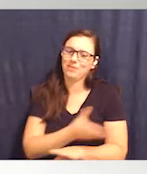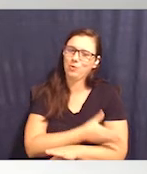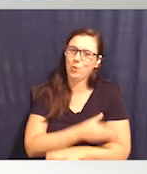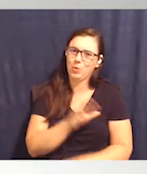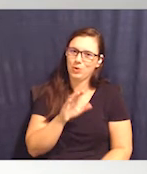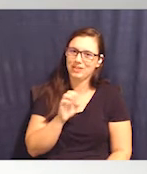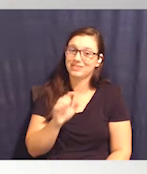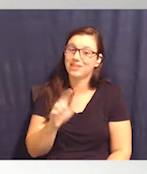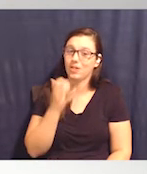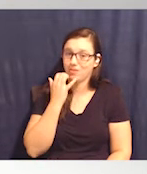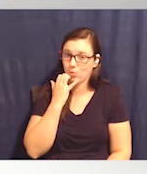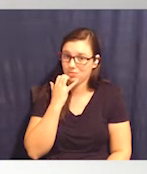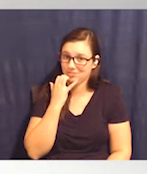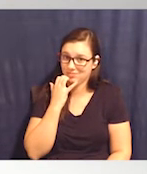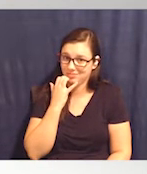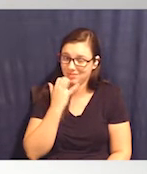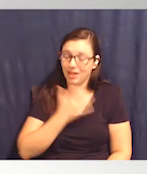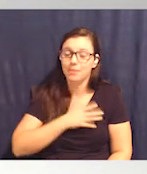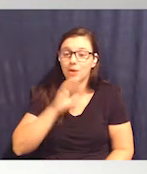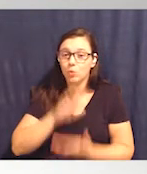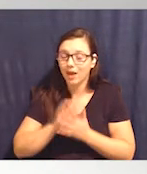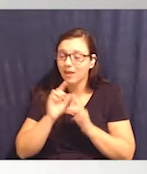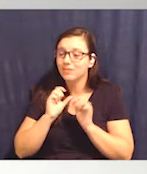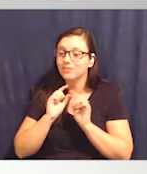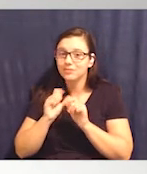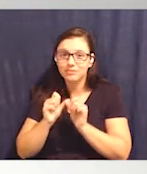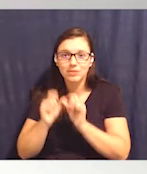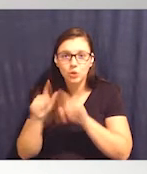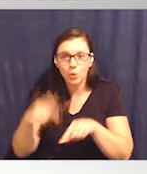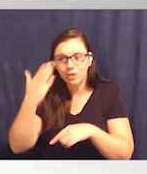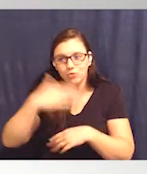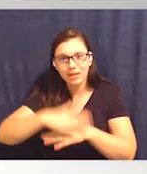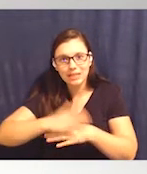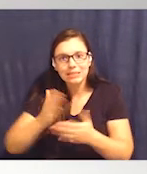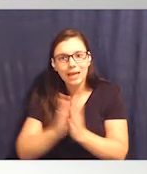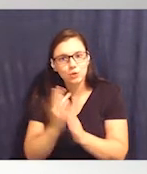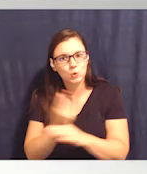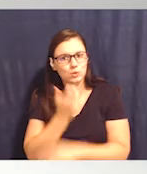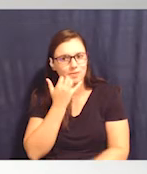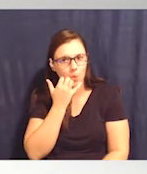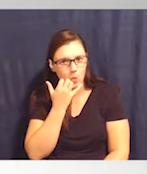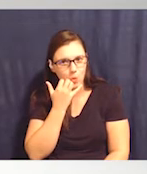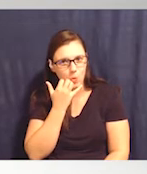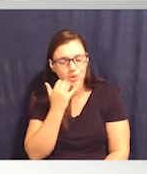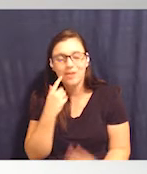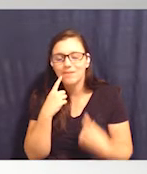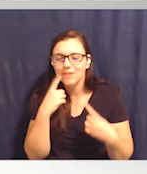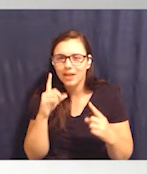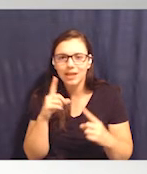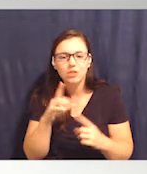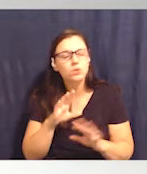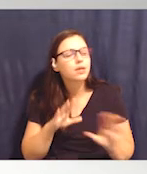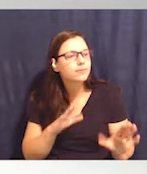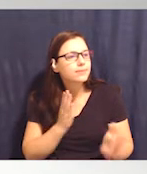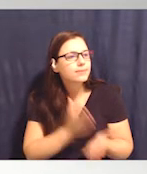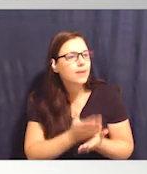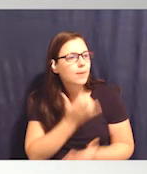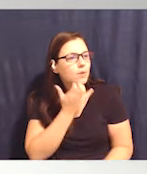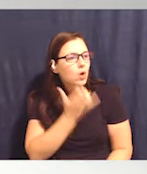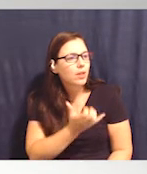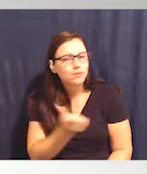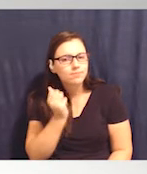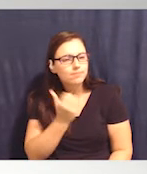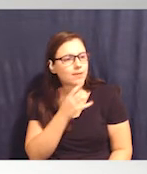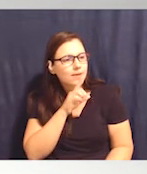going to the front desk asking to use the phone. And it was like, finally she was like, stop calling. I'm not going to answer the phone again. You